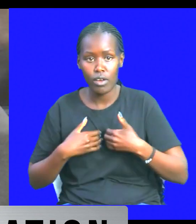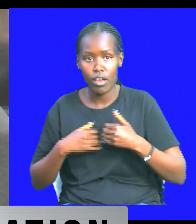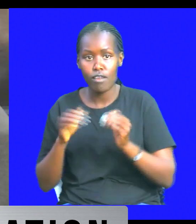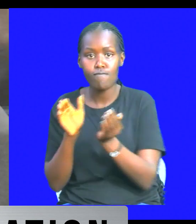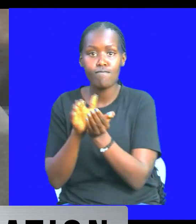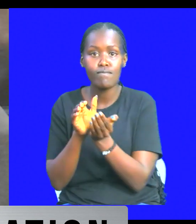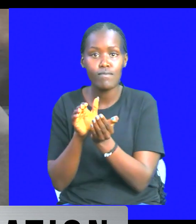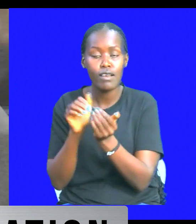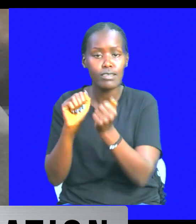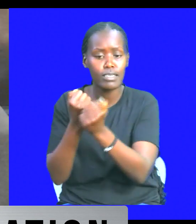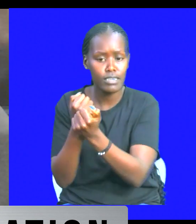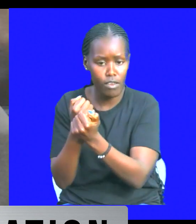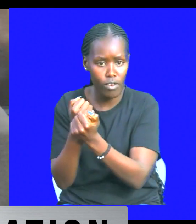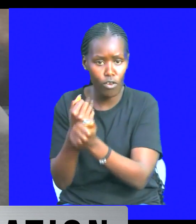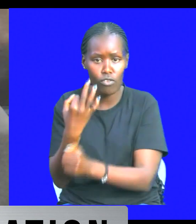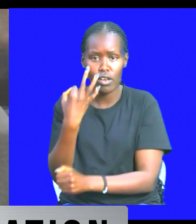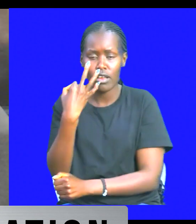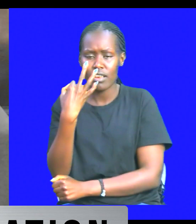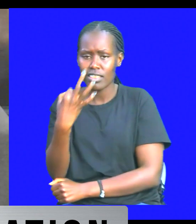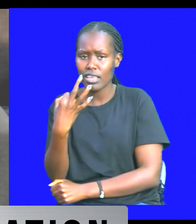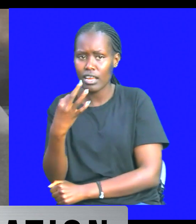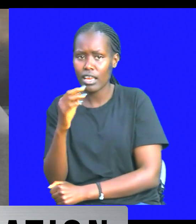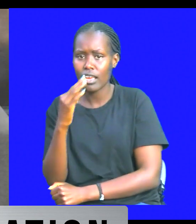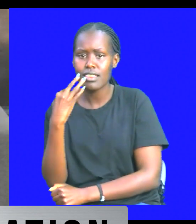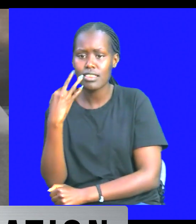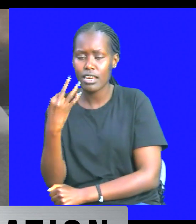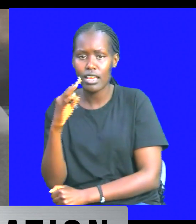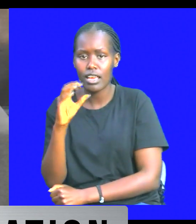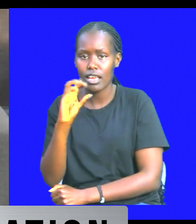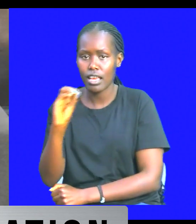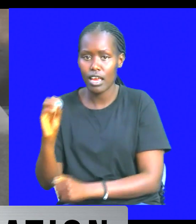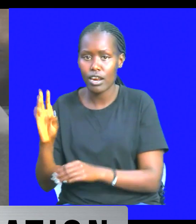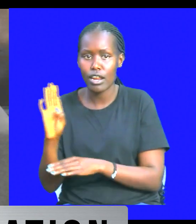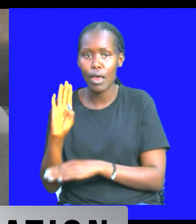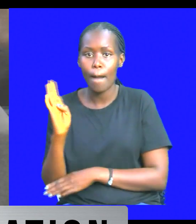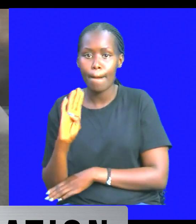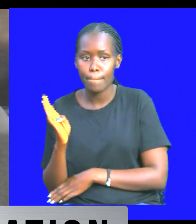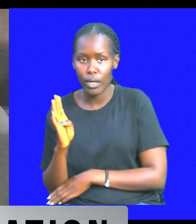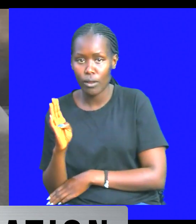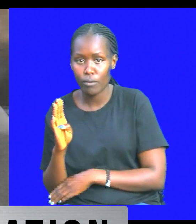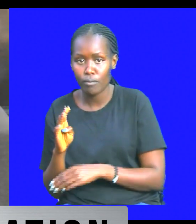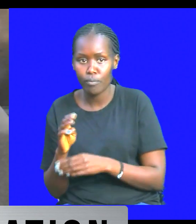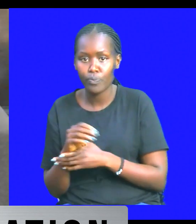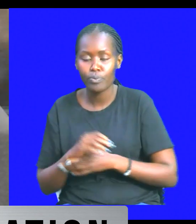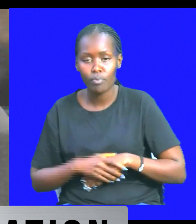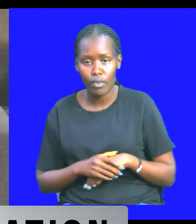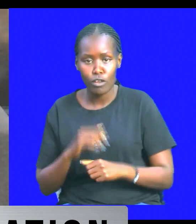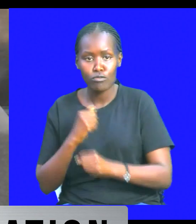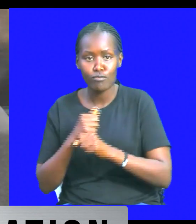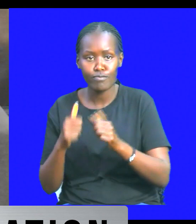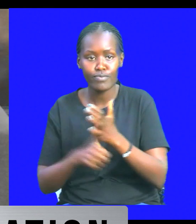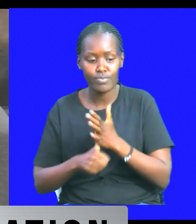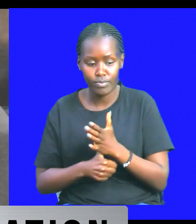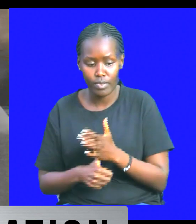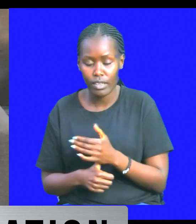billion. And he said everybody has to pull their to tighten their belts. And then